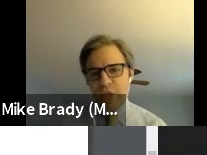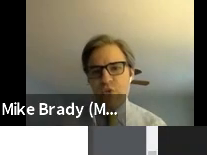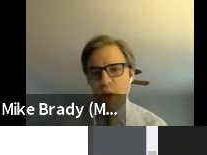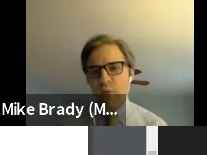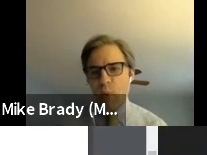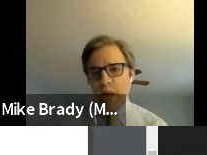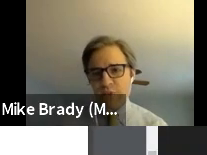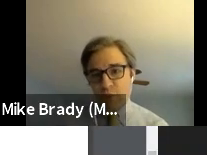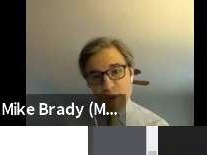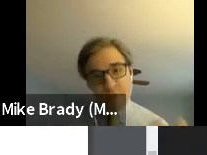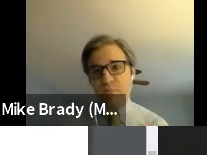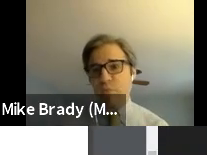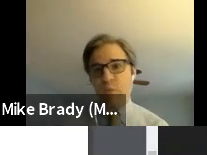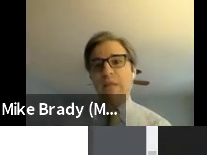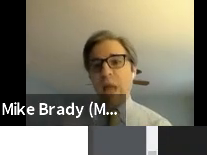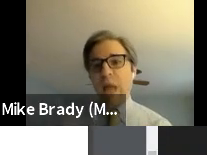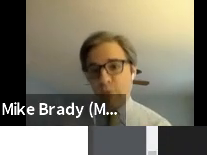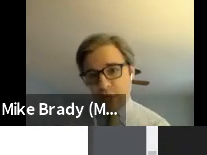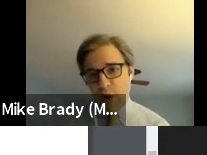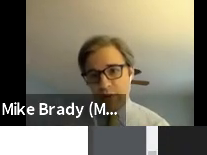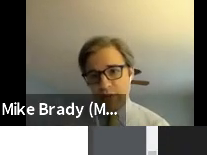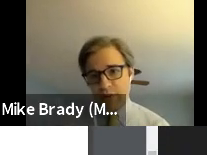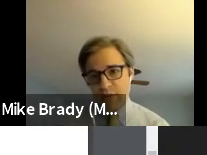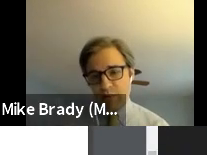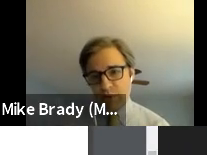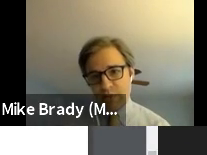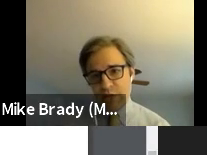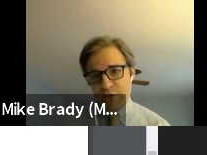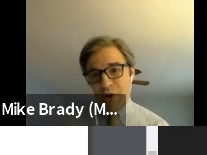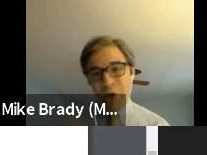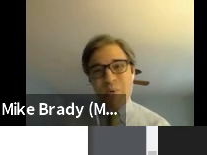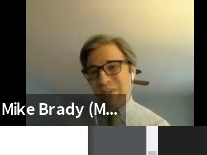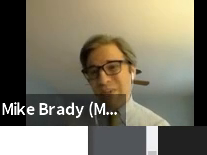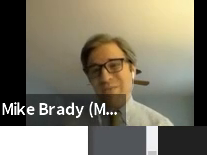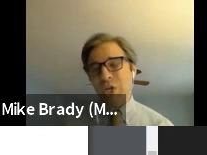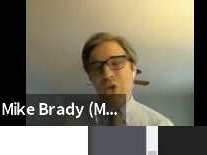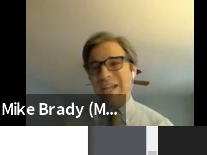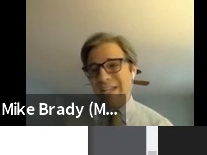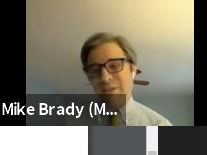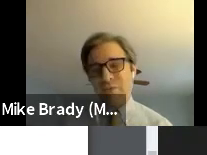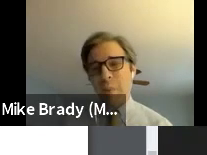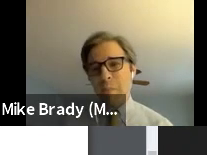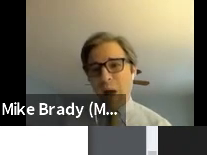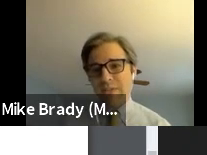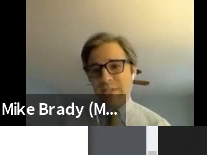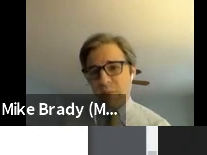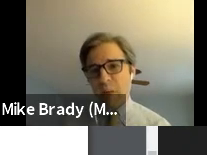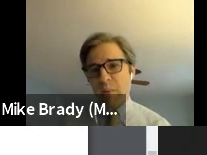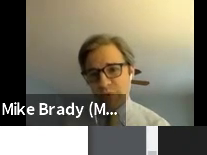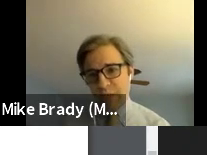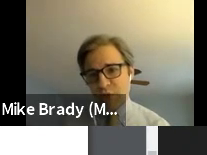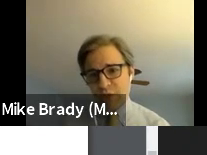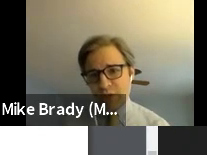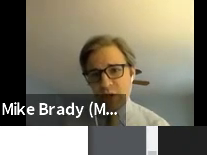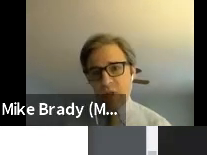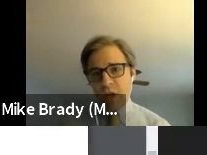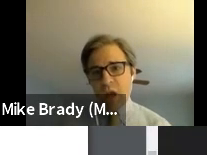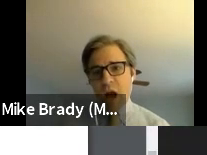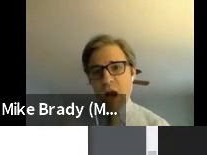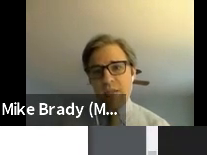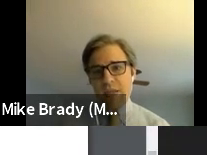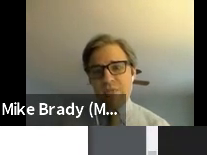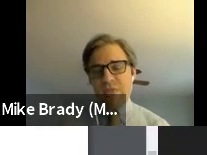And if you think you might want to, or even would be allowed to go into closed session, whether that's even a good idea from a policy and public